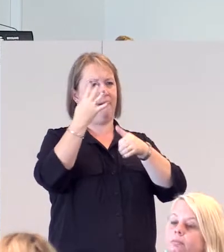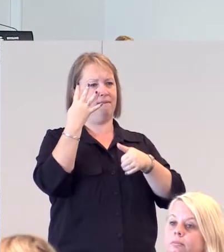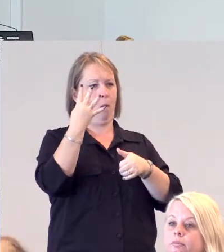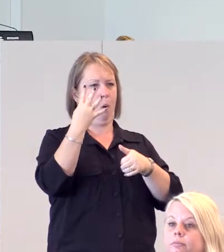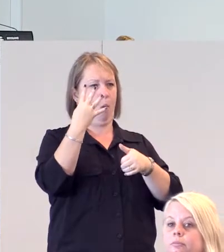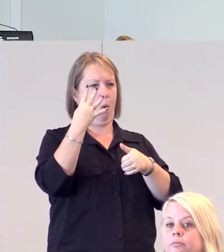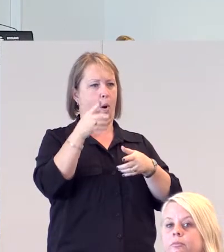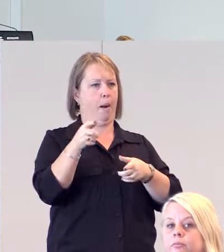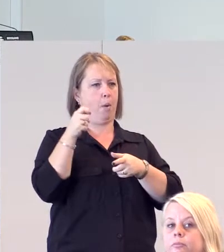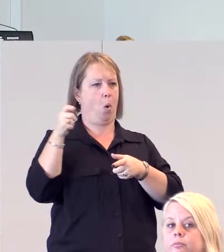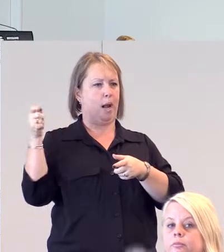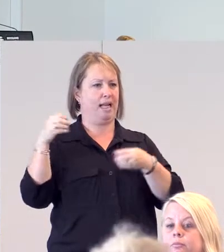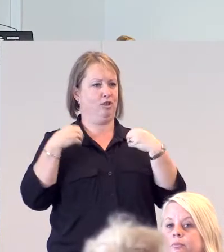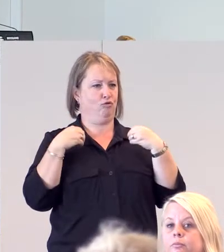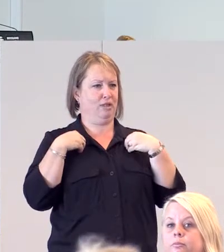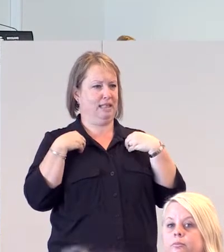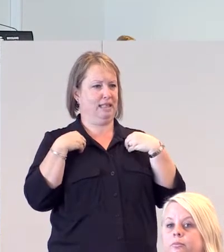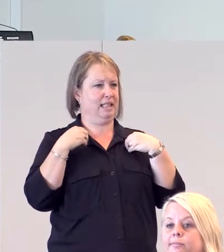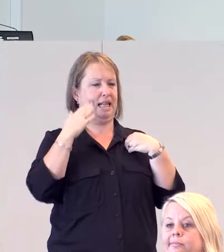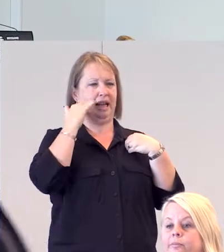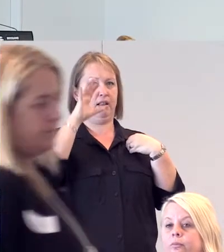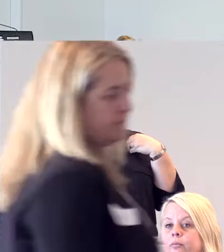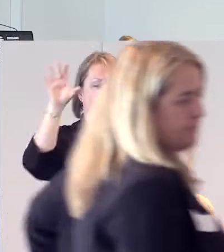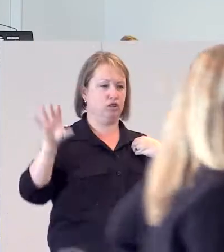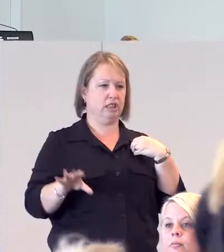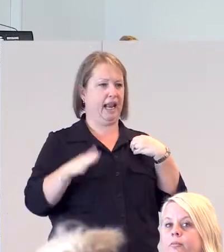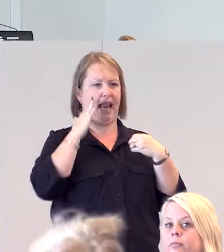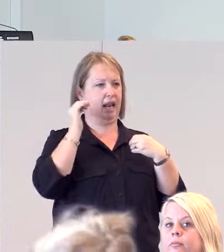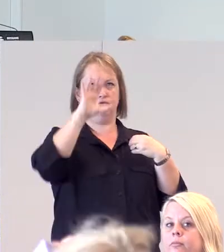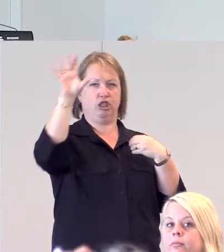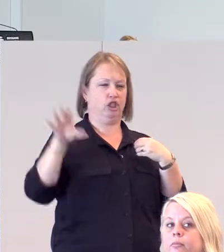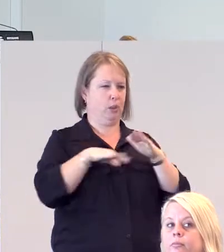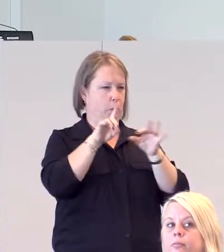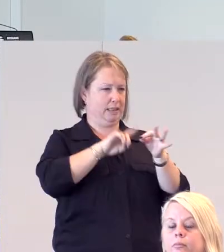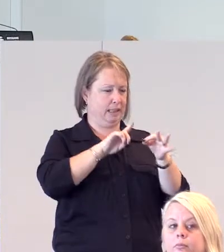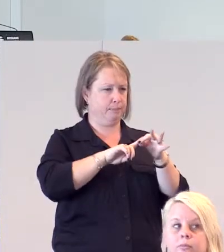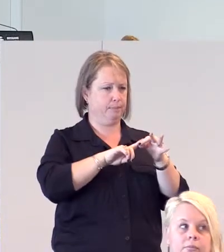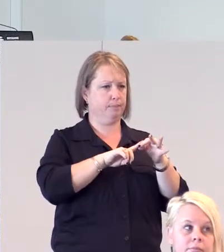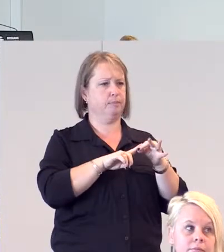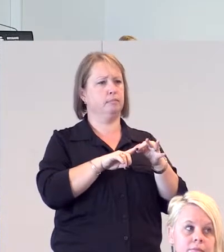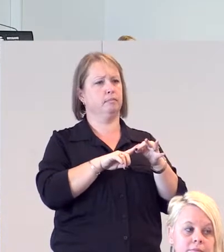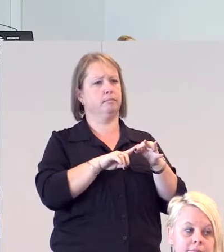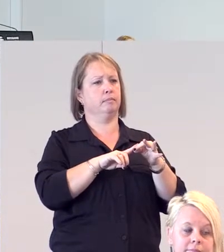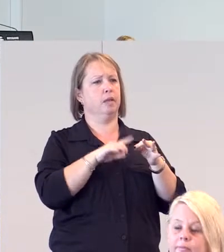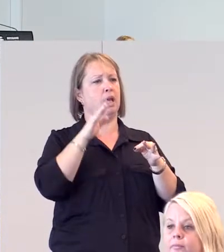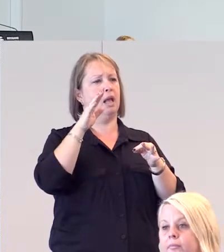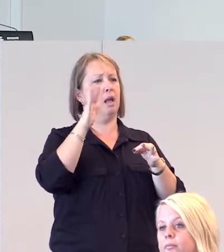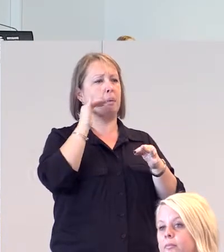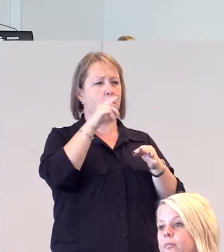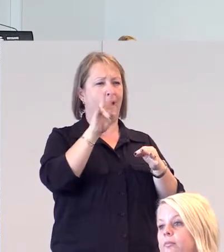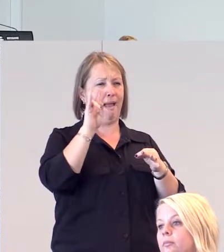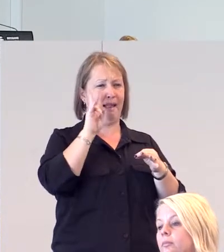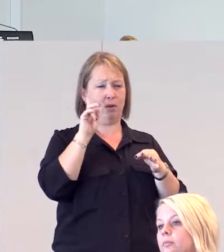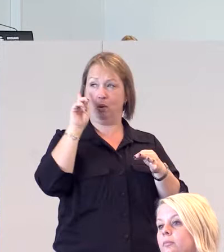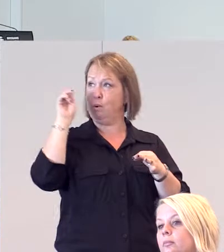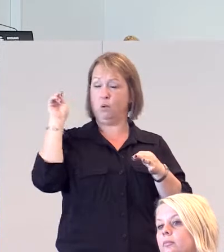employing industries in every region throughout Queensland. So even when you do look at Queensland Outback compared